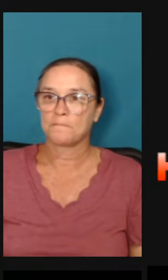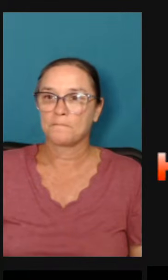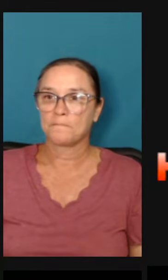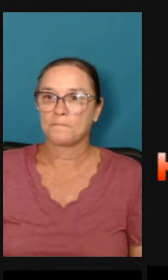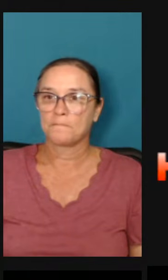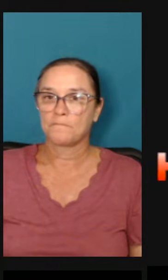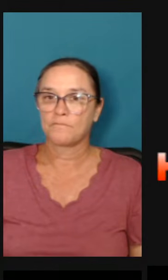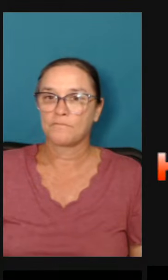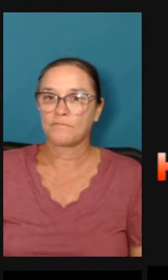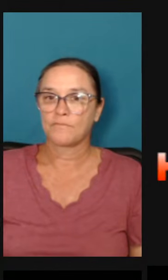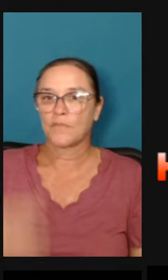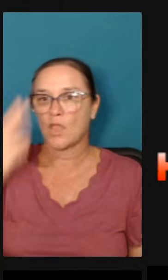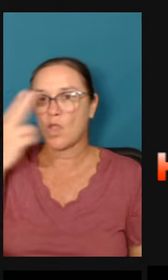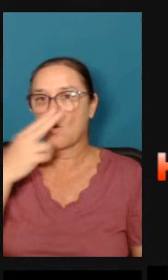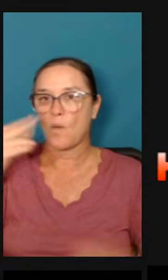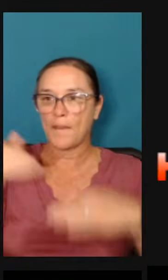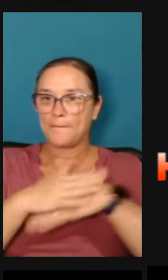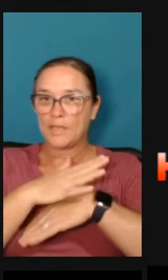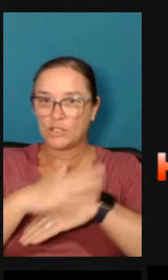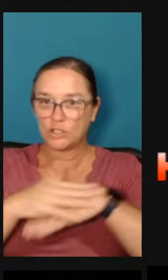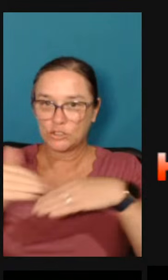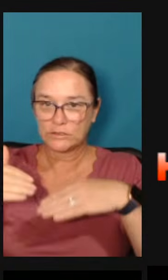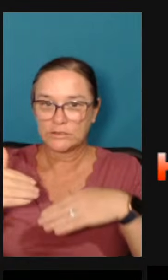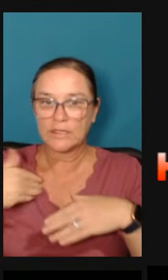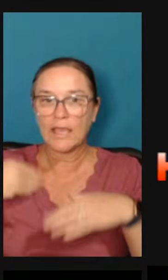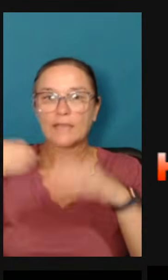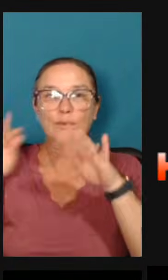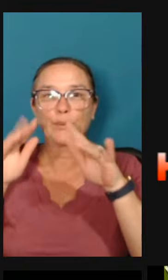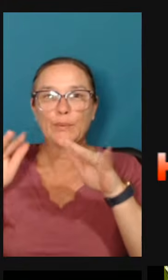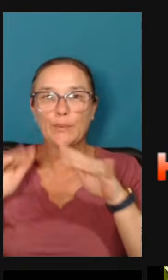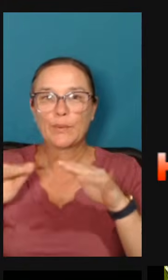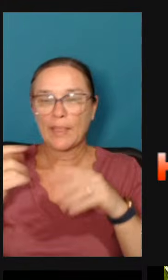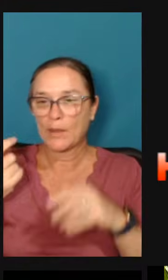And then Hawaiian Beaches got the sprinkles as well.